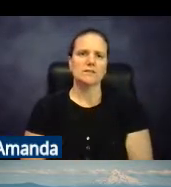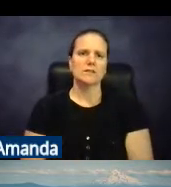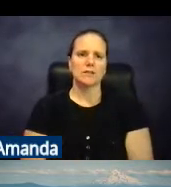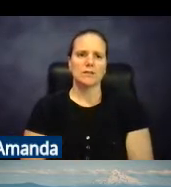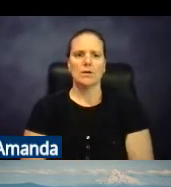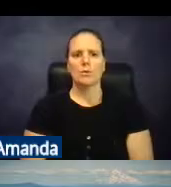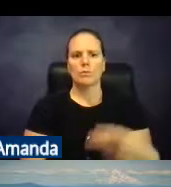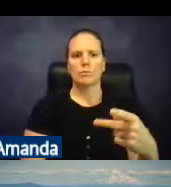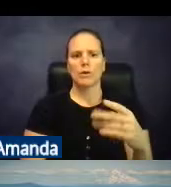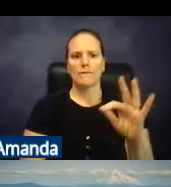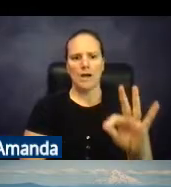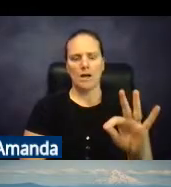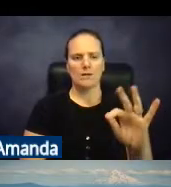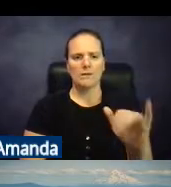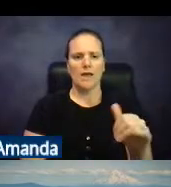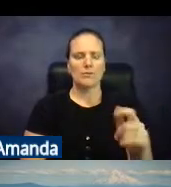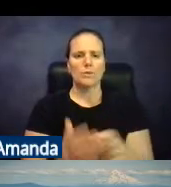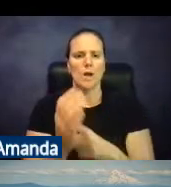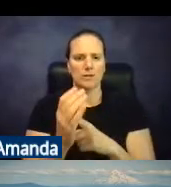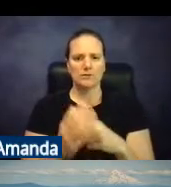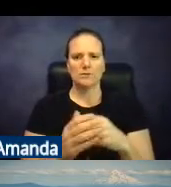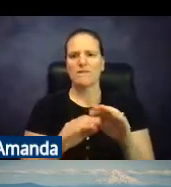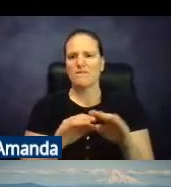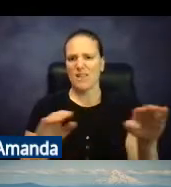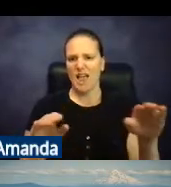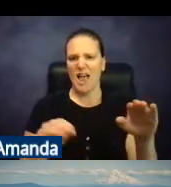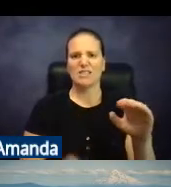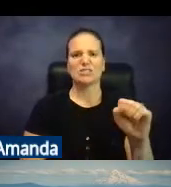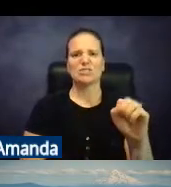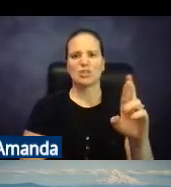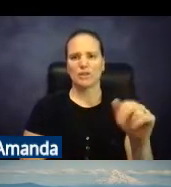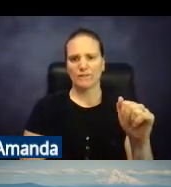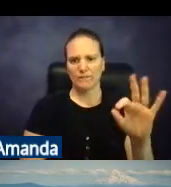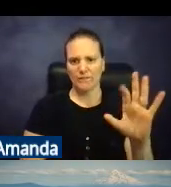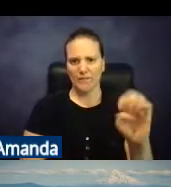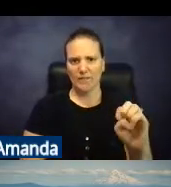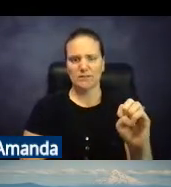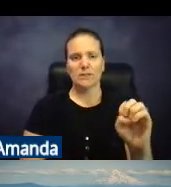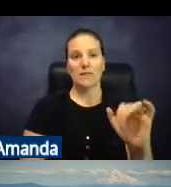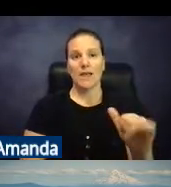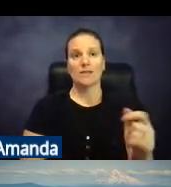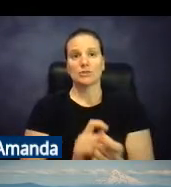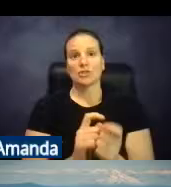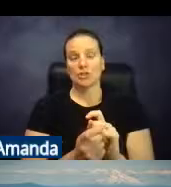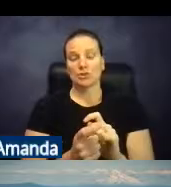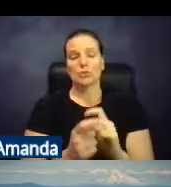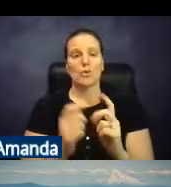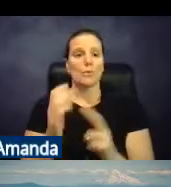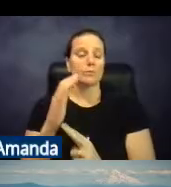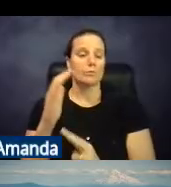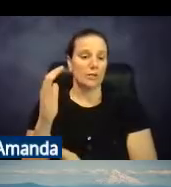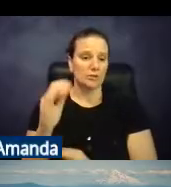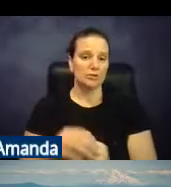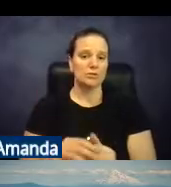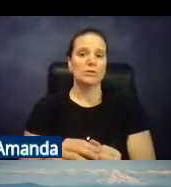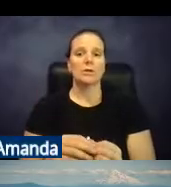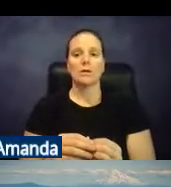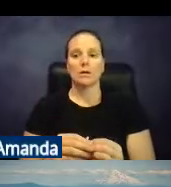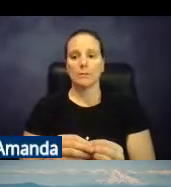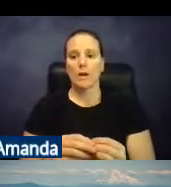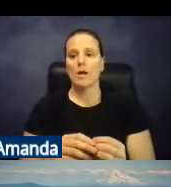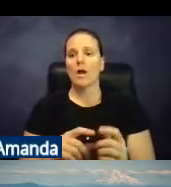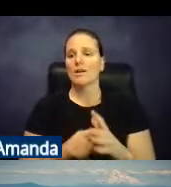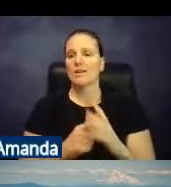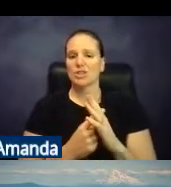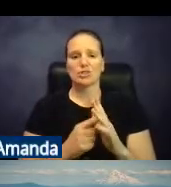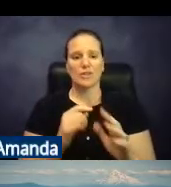that requires us to put a flat surface across the lift. That does change the profile of the bridge, but in our initial evaluation of